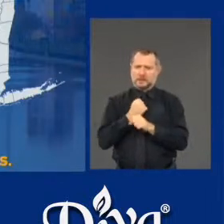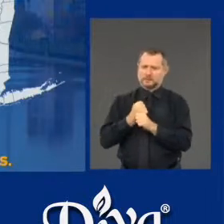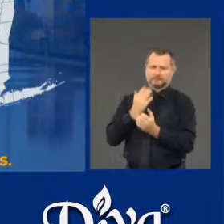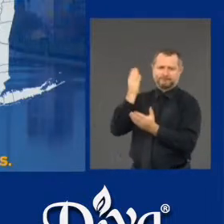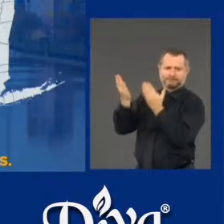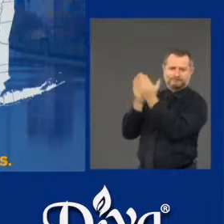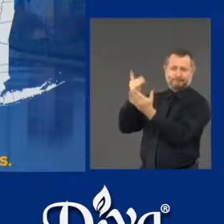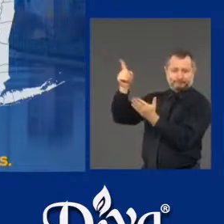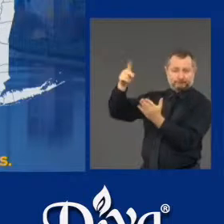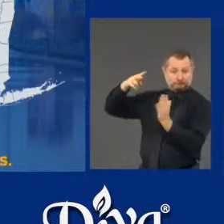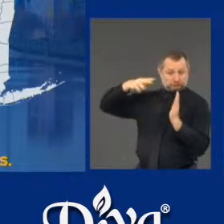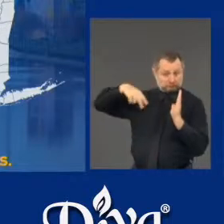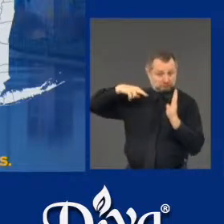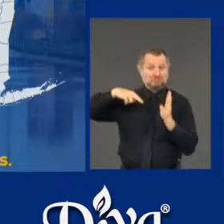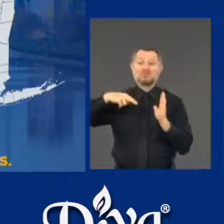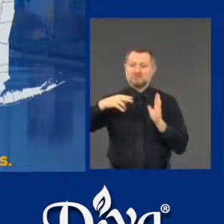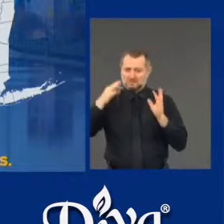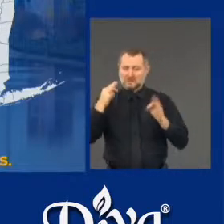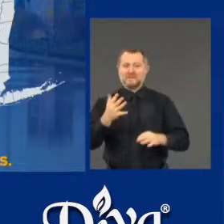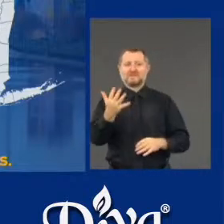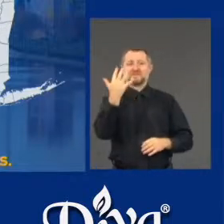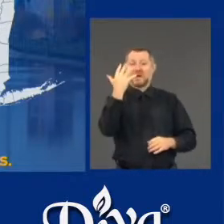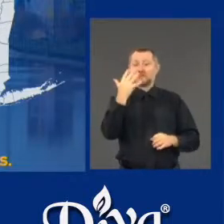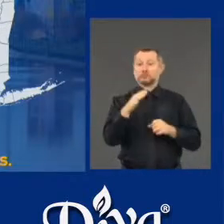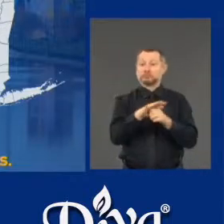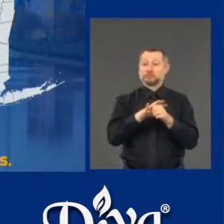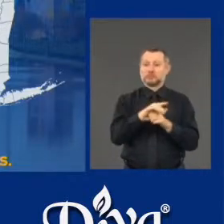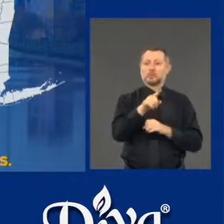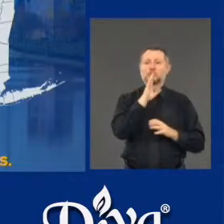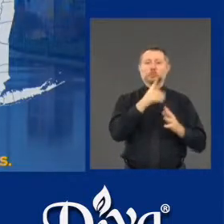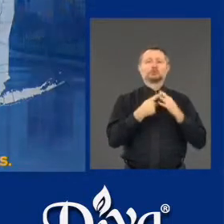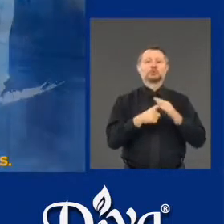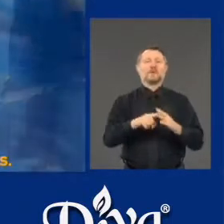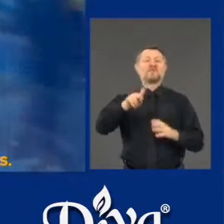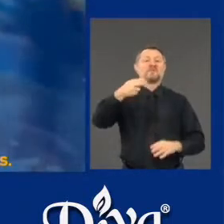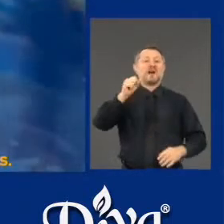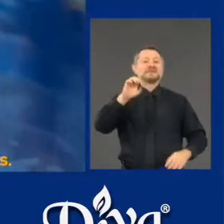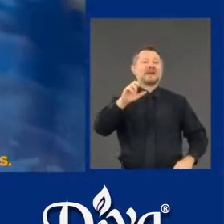and 5 regions will enter phase 3 tomorrow, Friday.